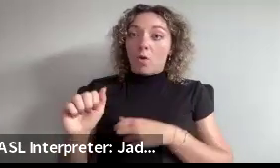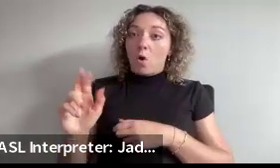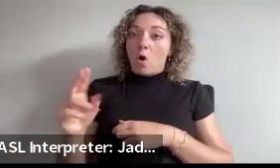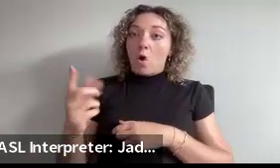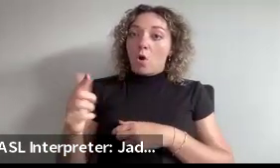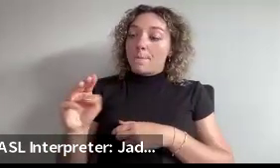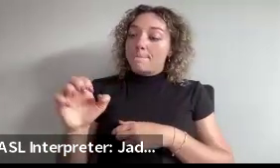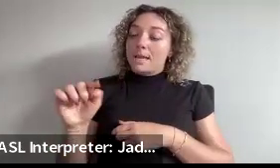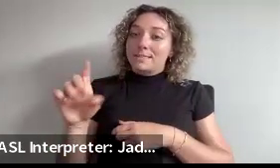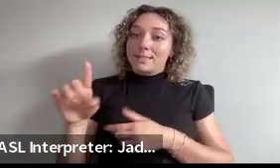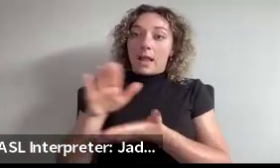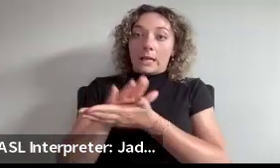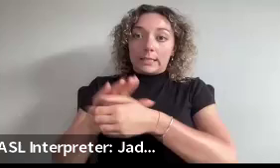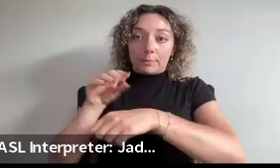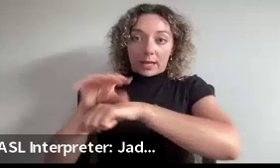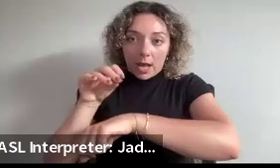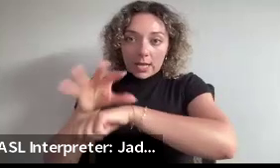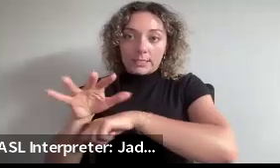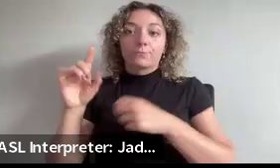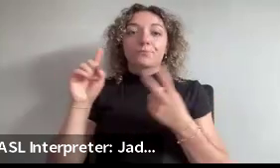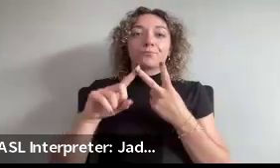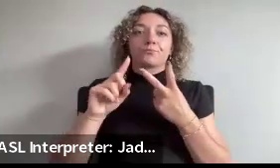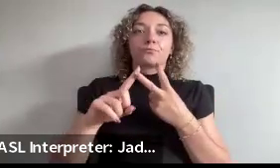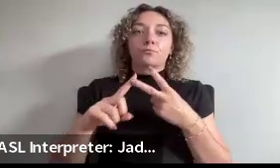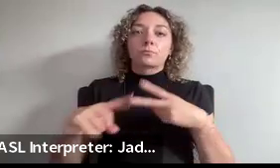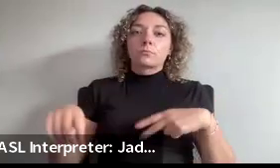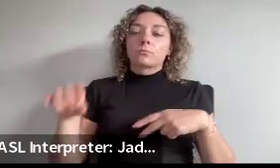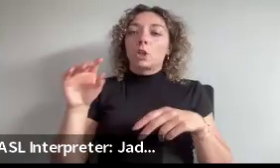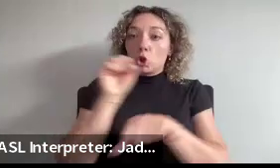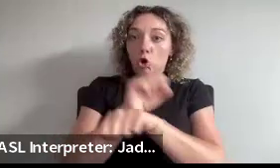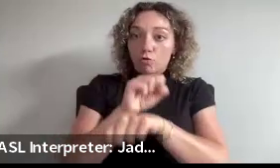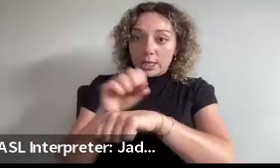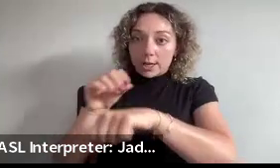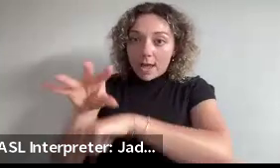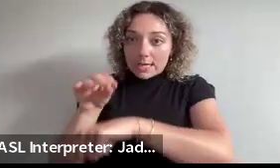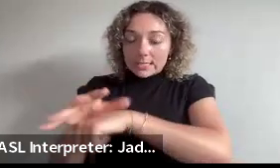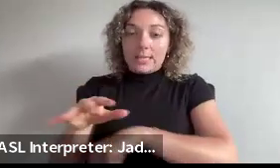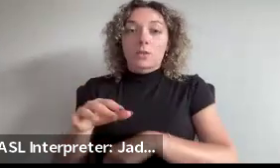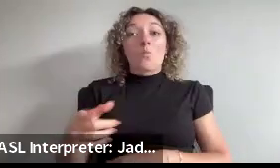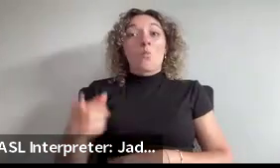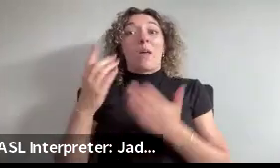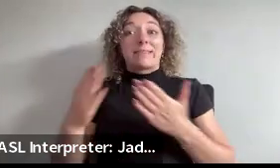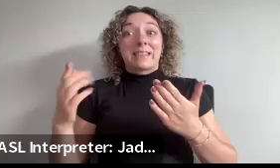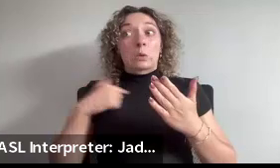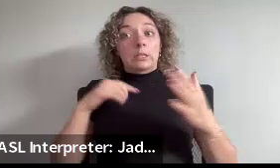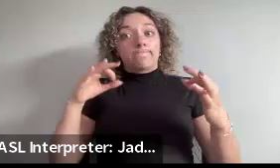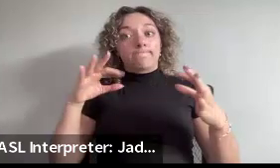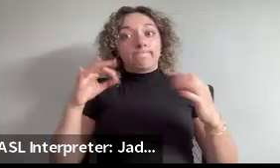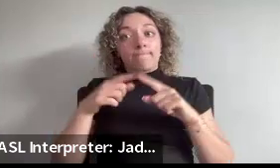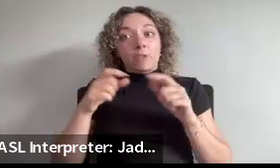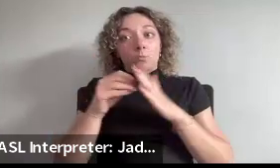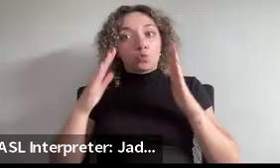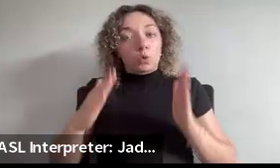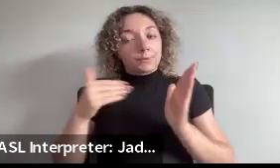augmented academic advising and augmented career advising. One of the things that we hear from students very frequently